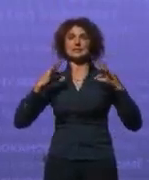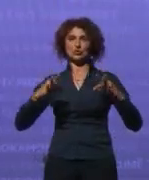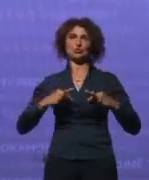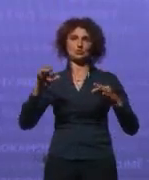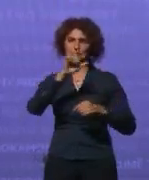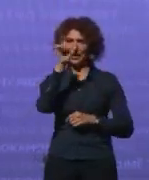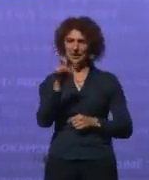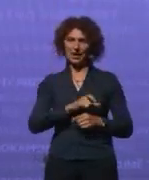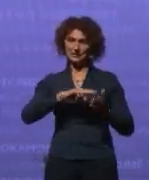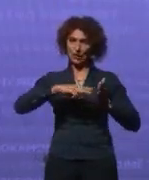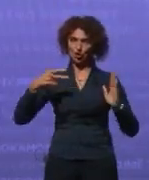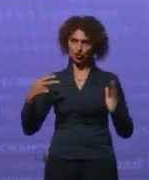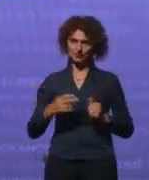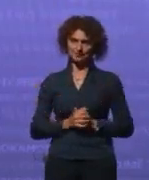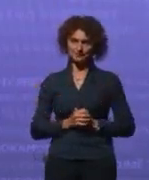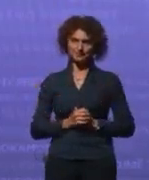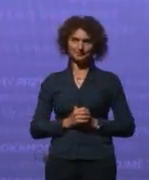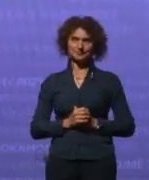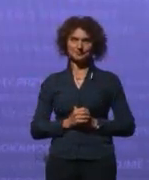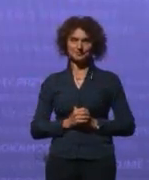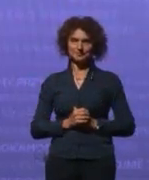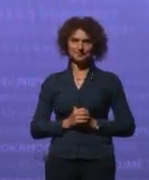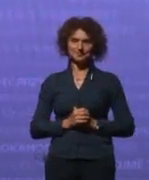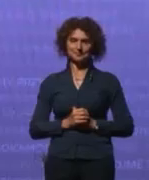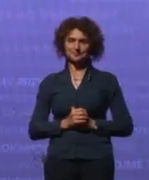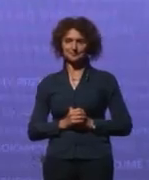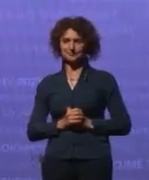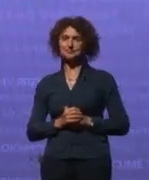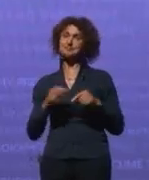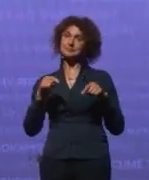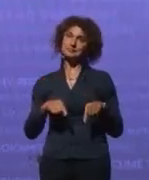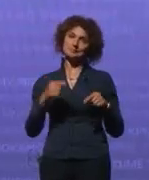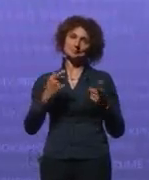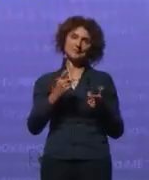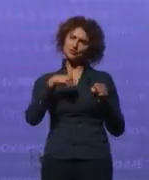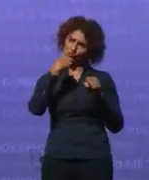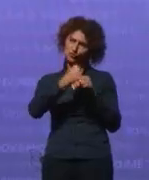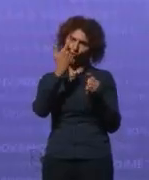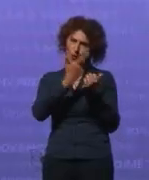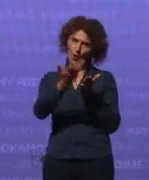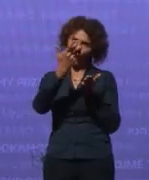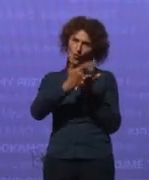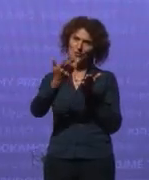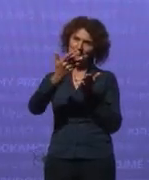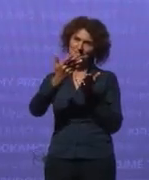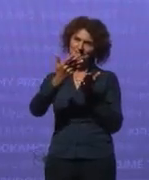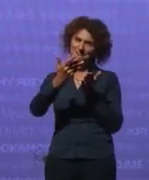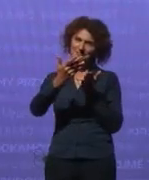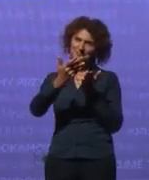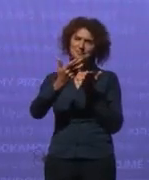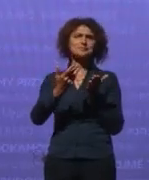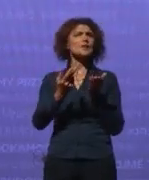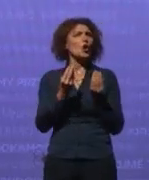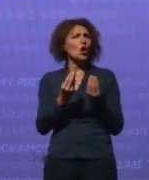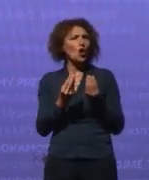Well, today I'll tell you a story about how humans and